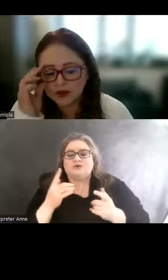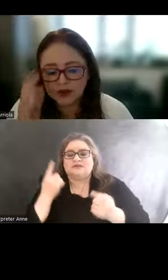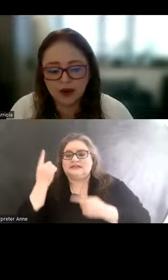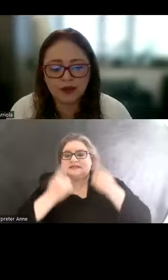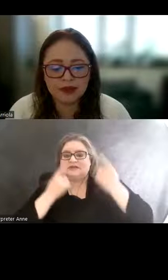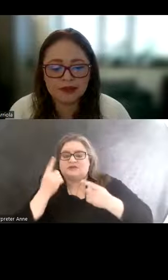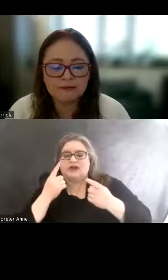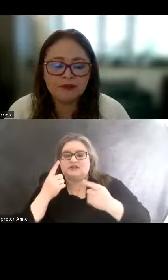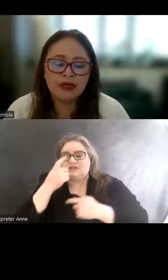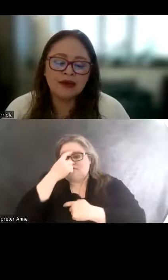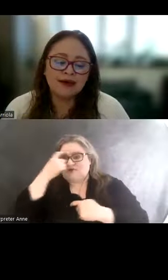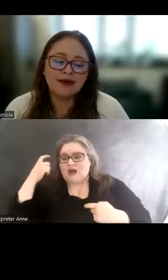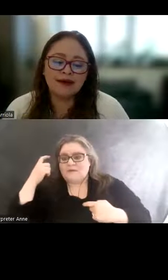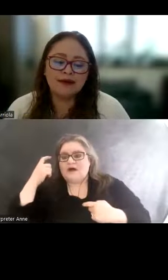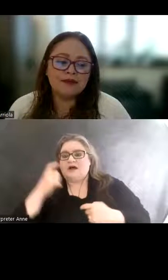considerations of trauma